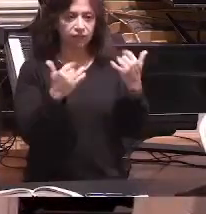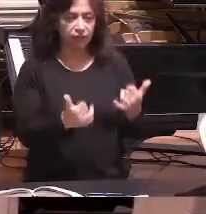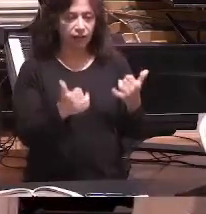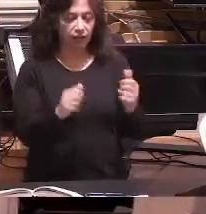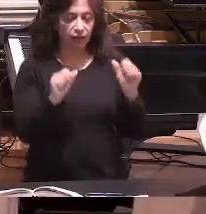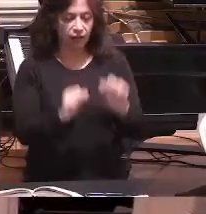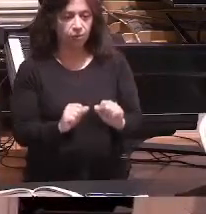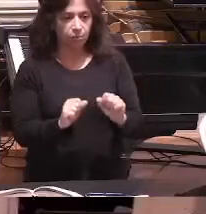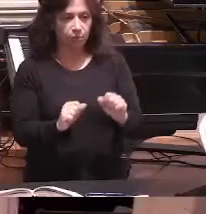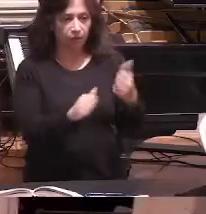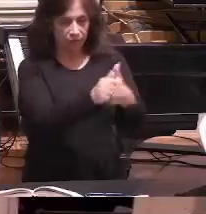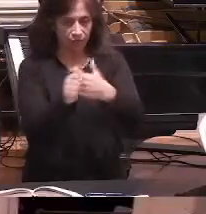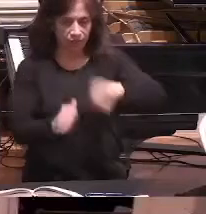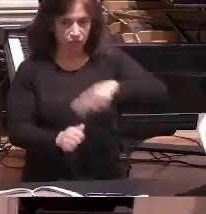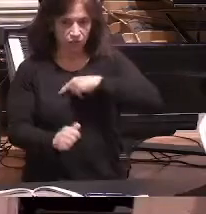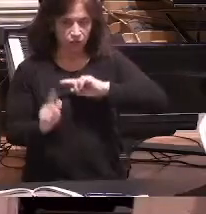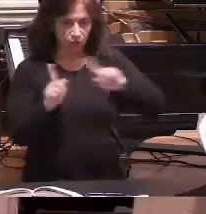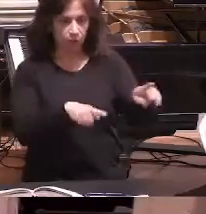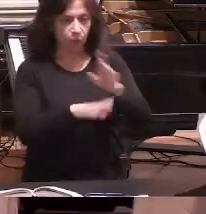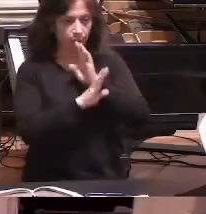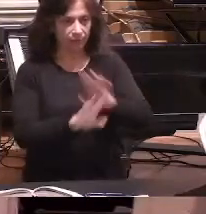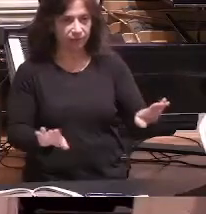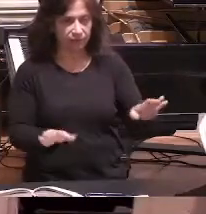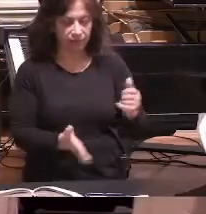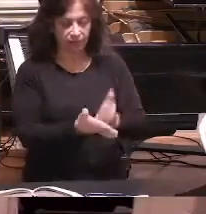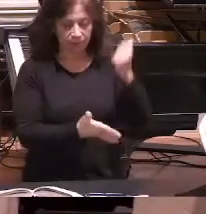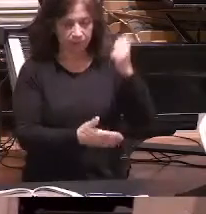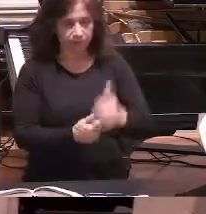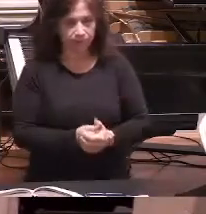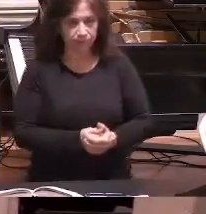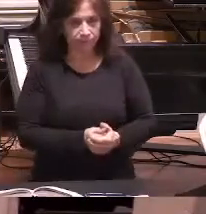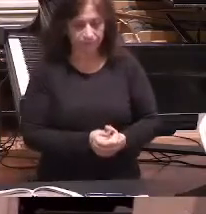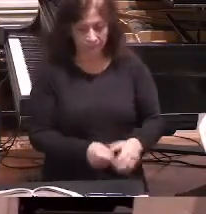friends, today, may we go, each of us, in peace. Amen.